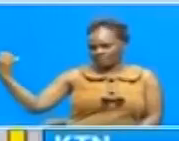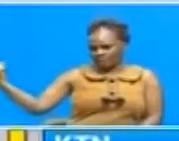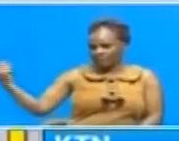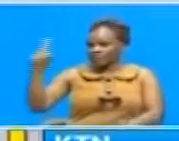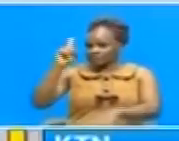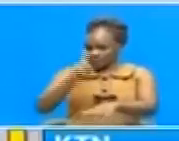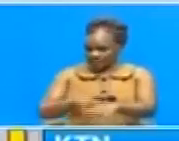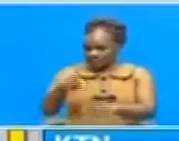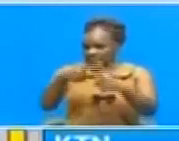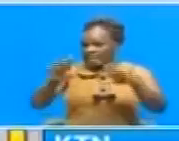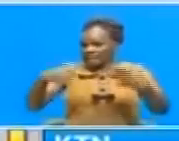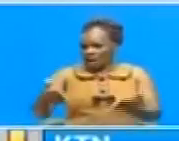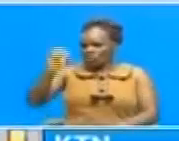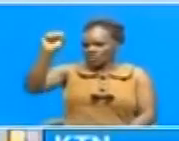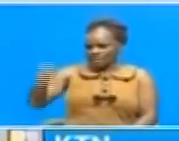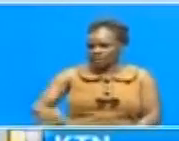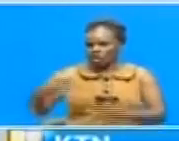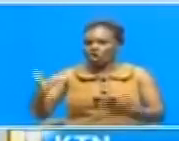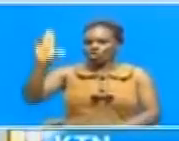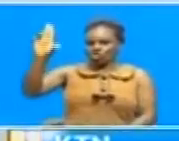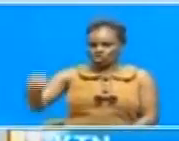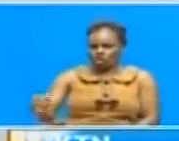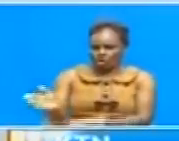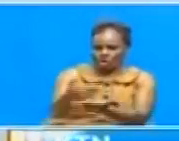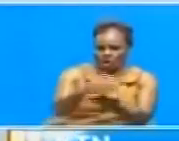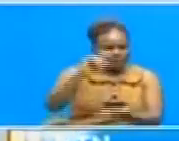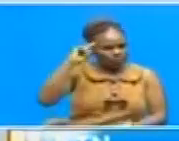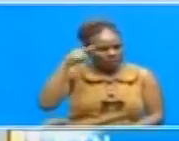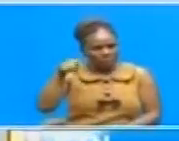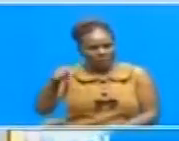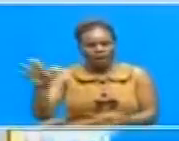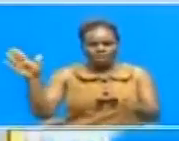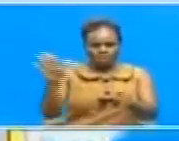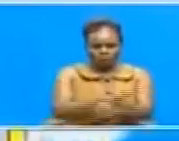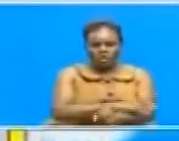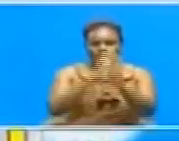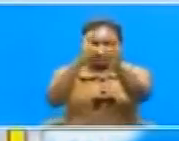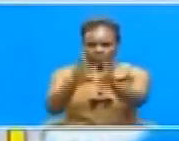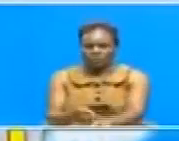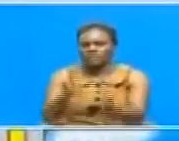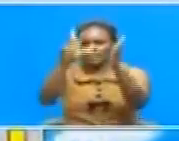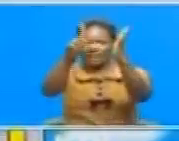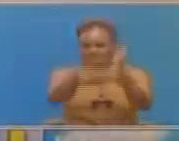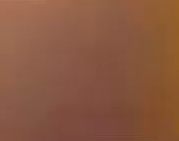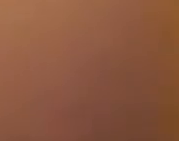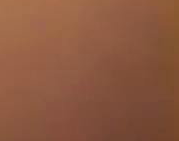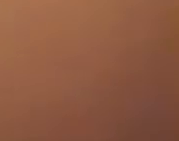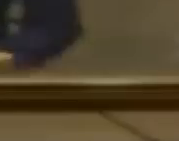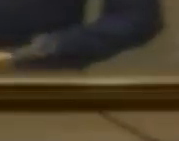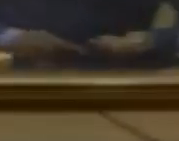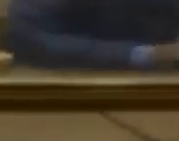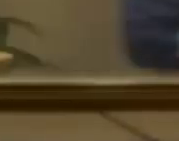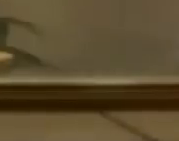22155. When you do that, do start with a yes or no, so we can compile your thoughts into a poll result for later. Our